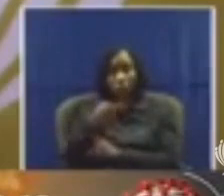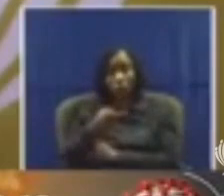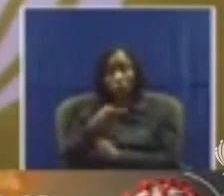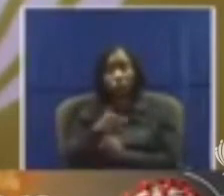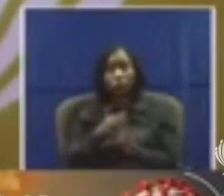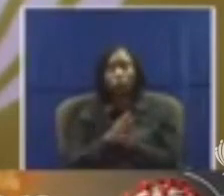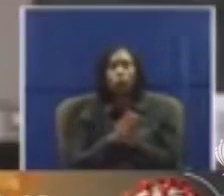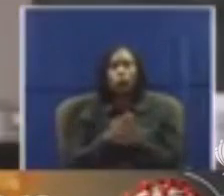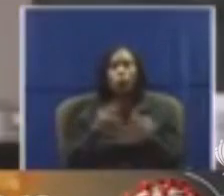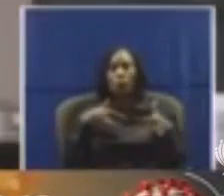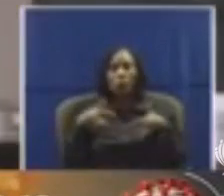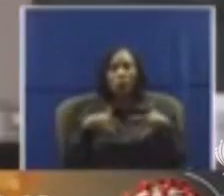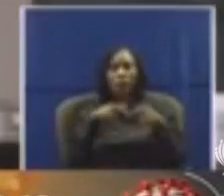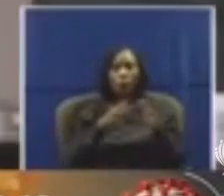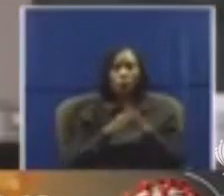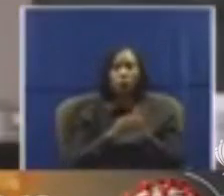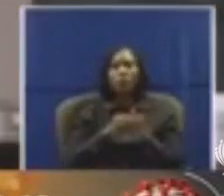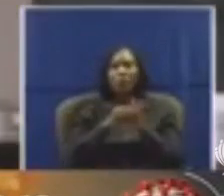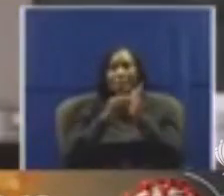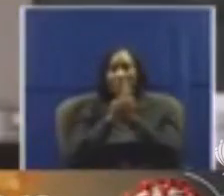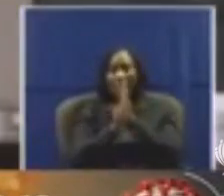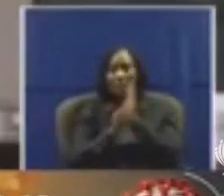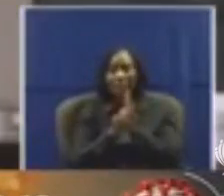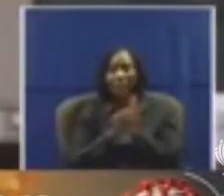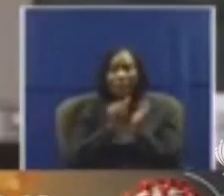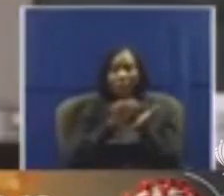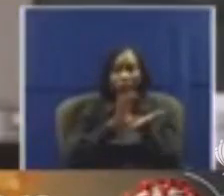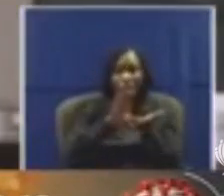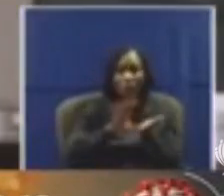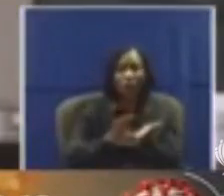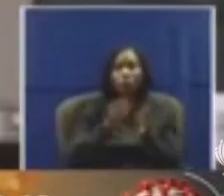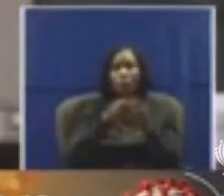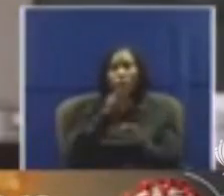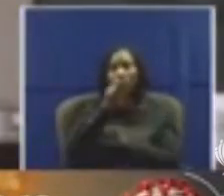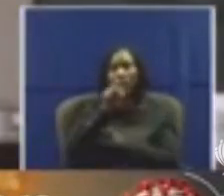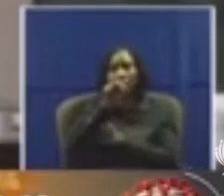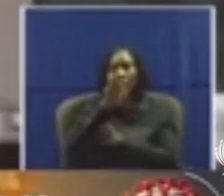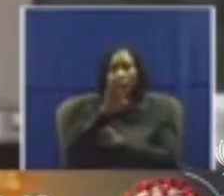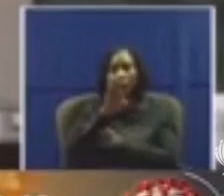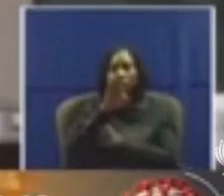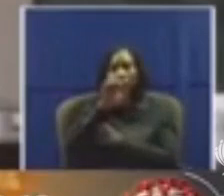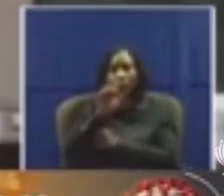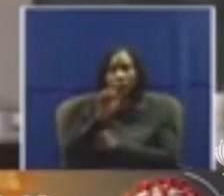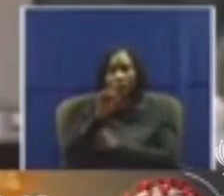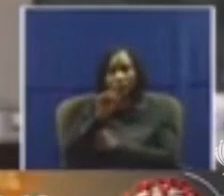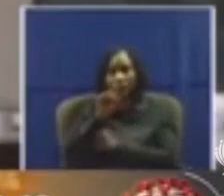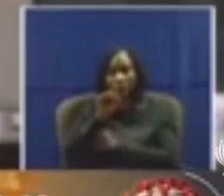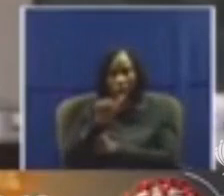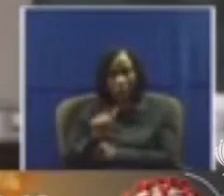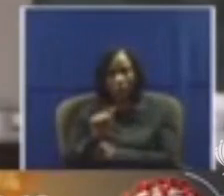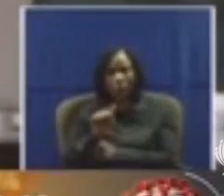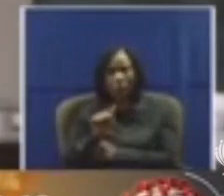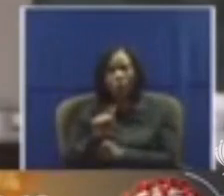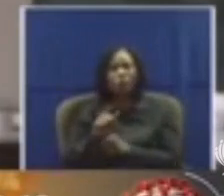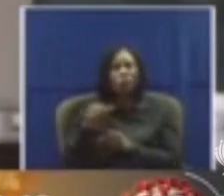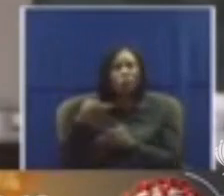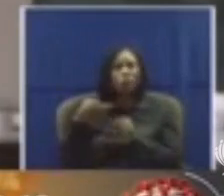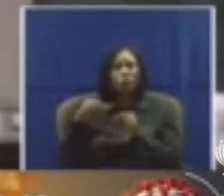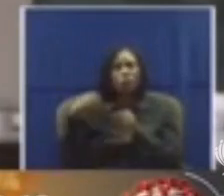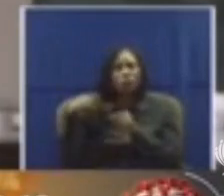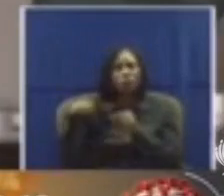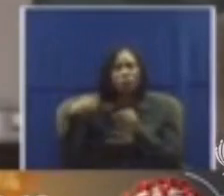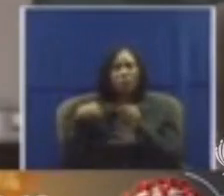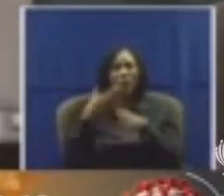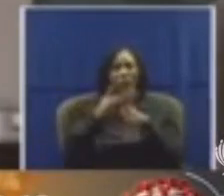Skills Fund and of NEFSA, which prompted you, as you rightfully said, to set up a ministerial task team to